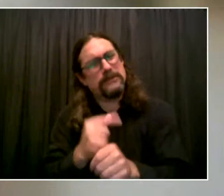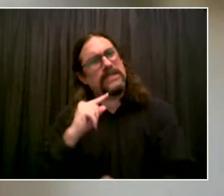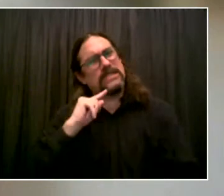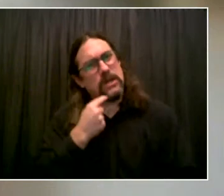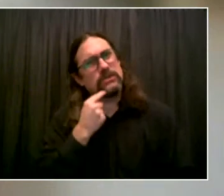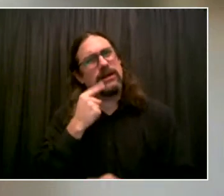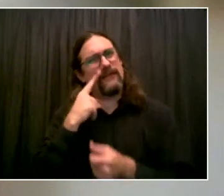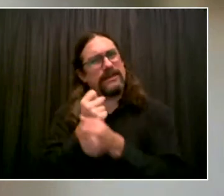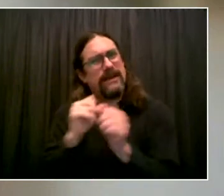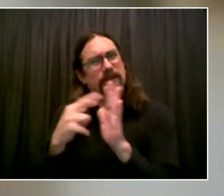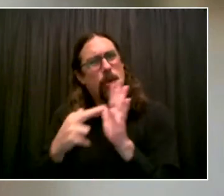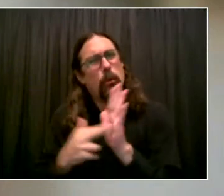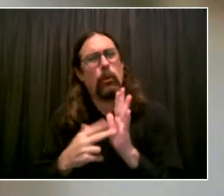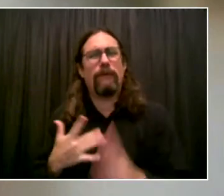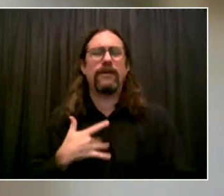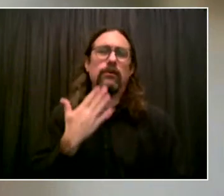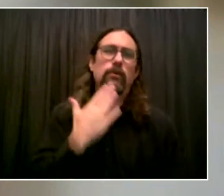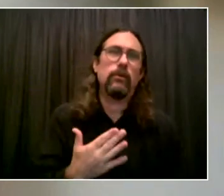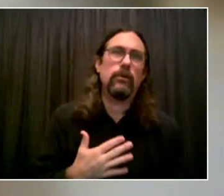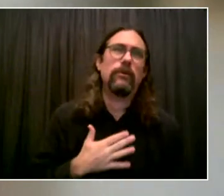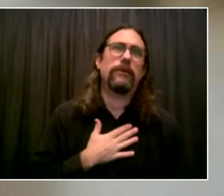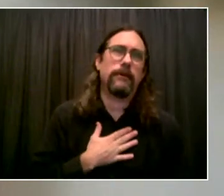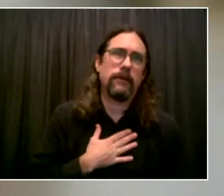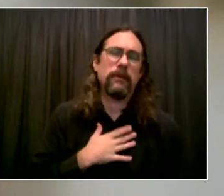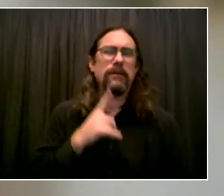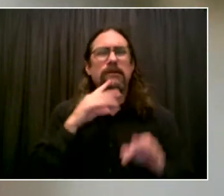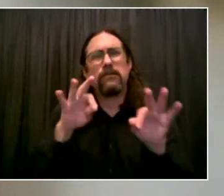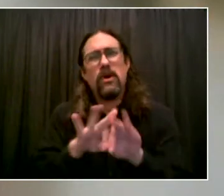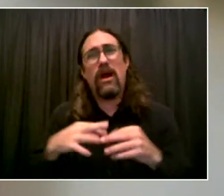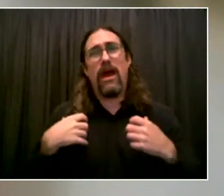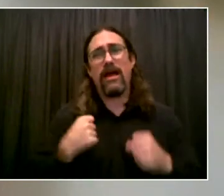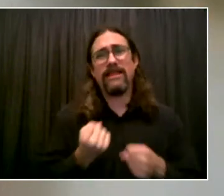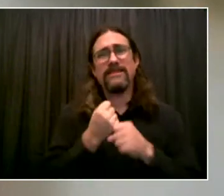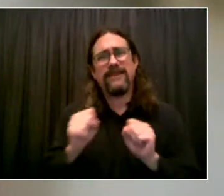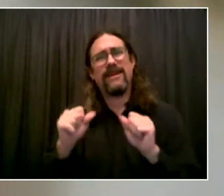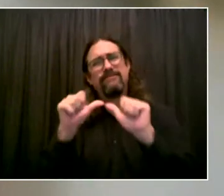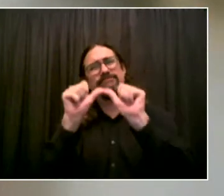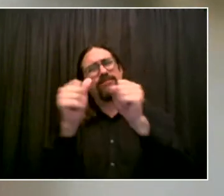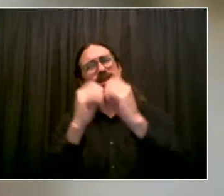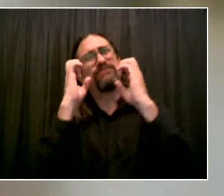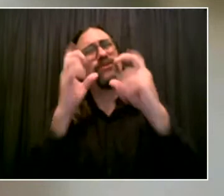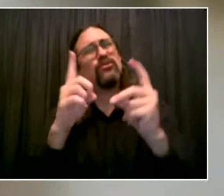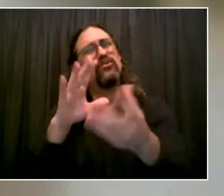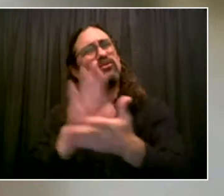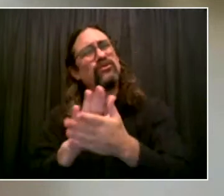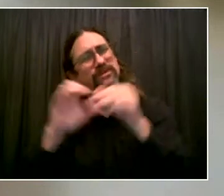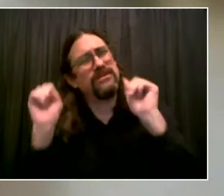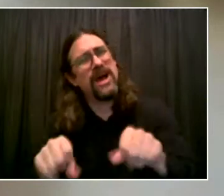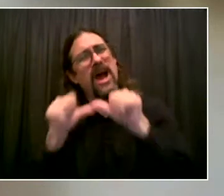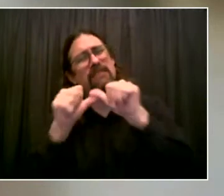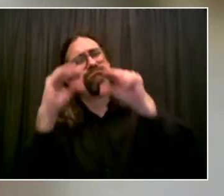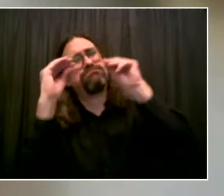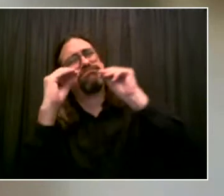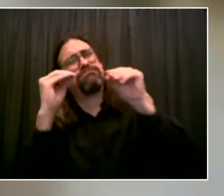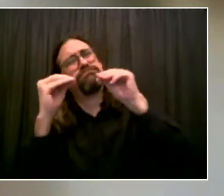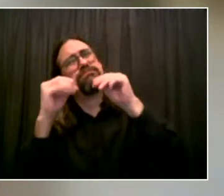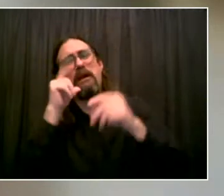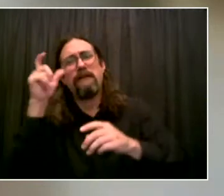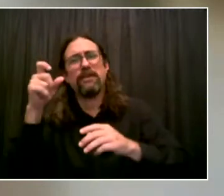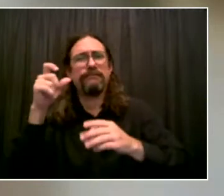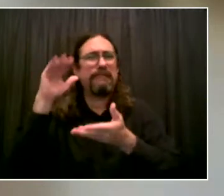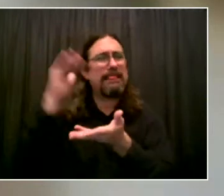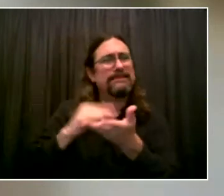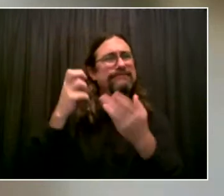being followed. As the mayor said, these are health and safety policies that have thoughtfully been crafted with the help of our